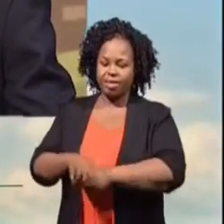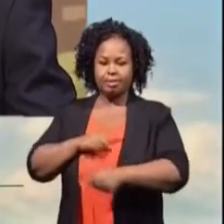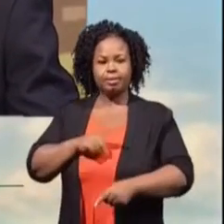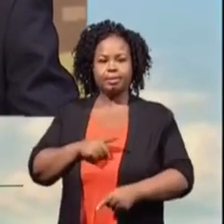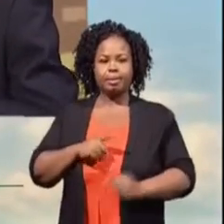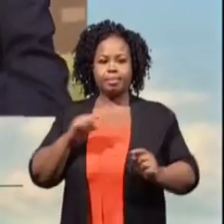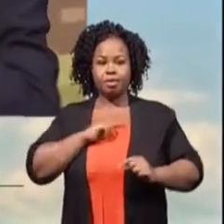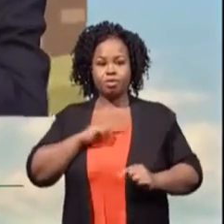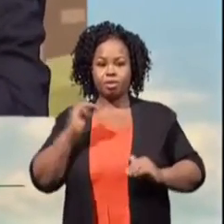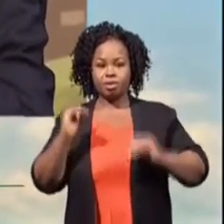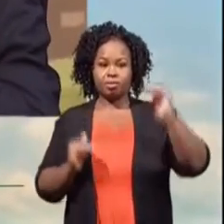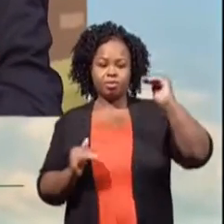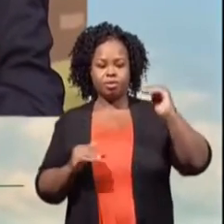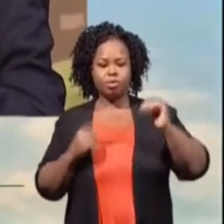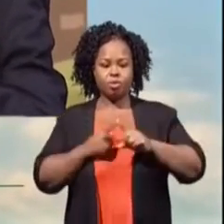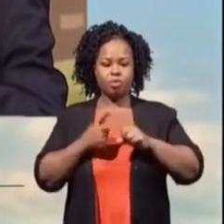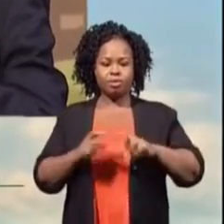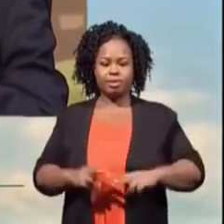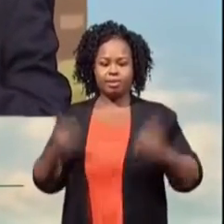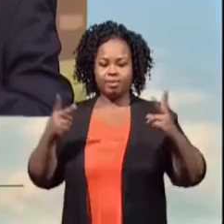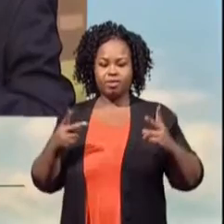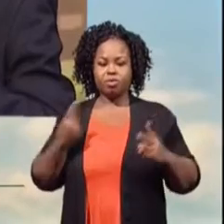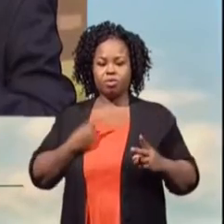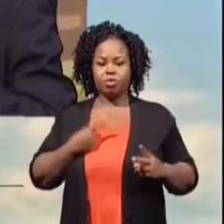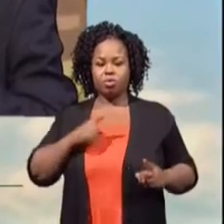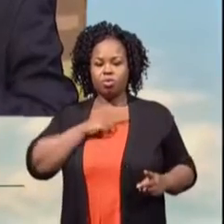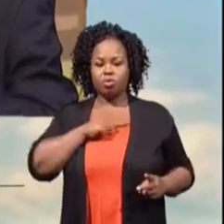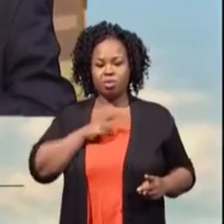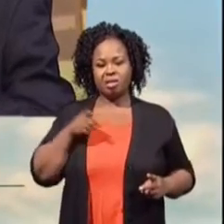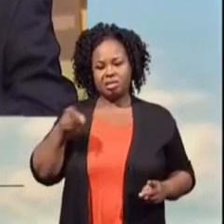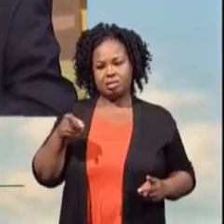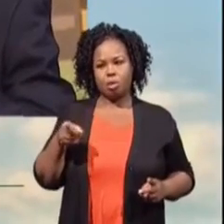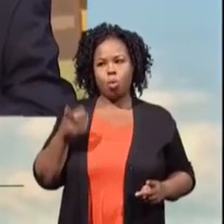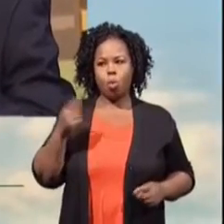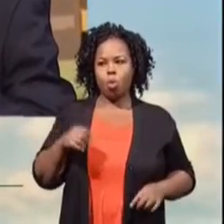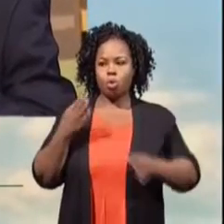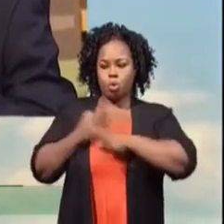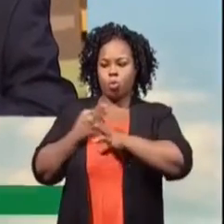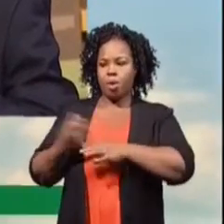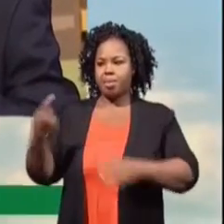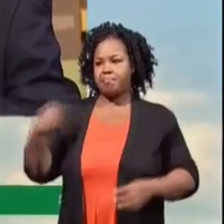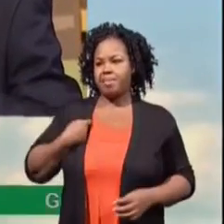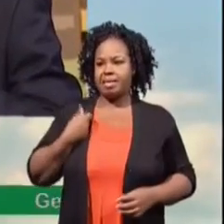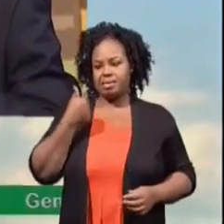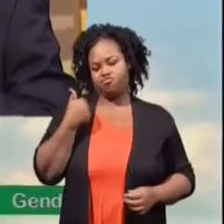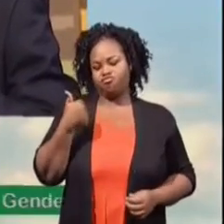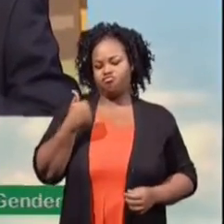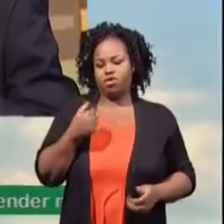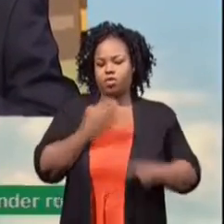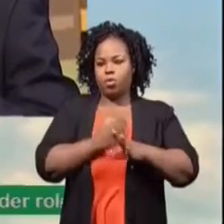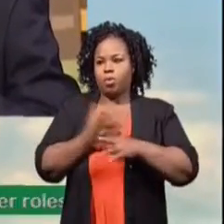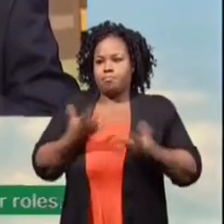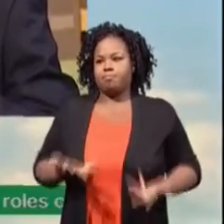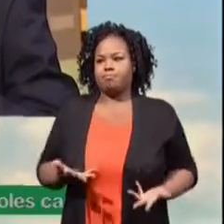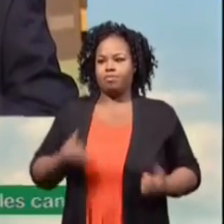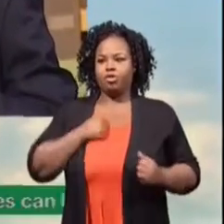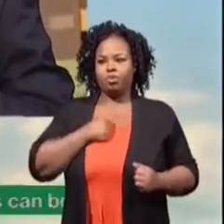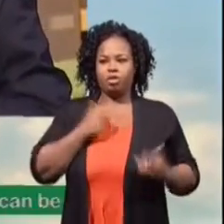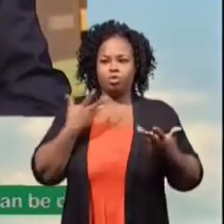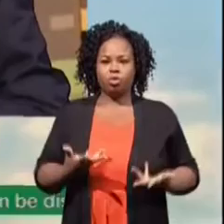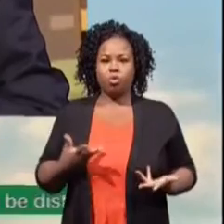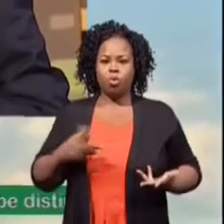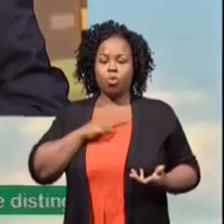where the distinctions o tsantsa getse papana or yani bang khafa ke patalo so u grant ke spanish man go bana